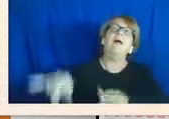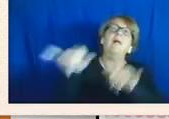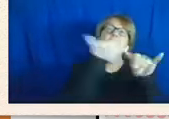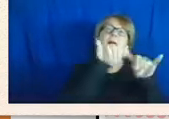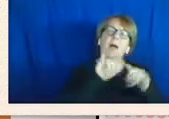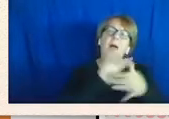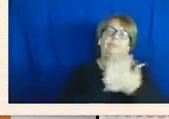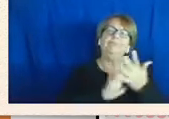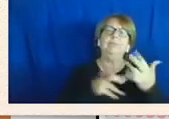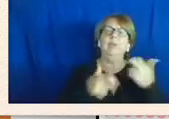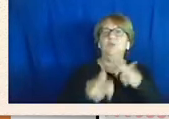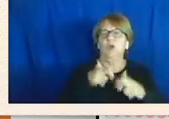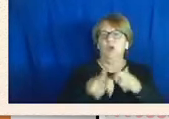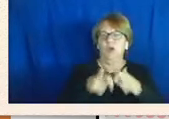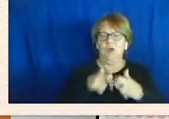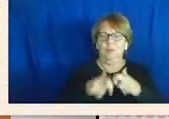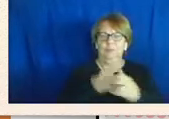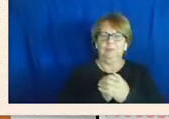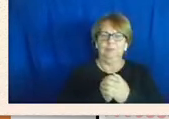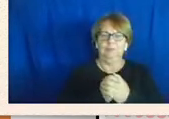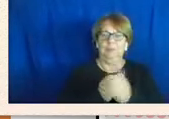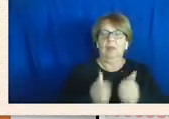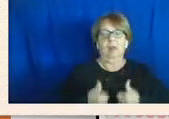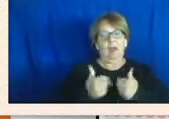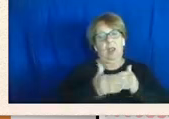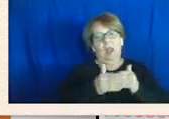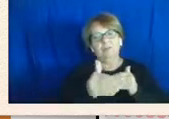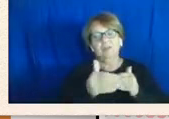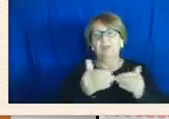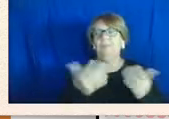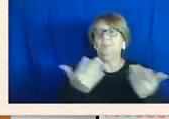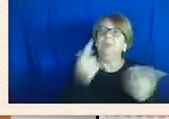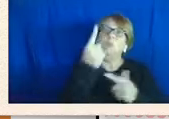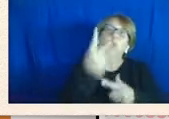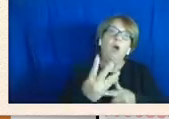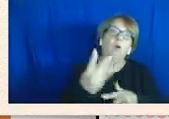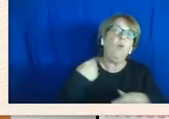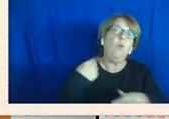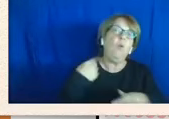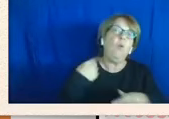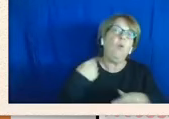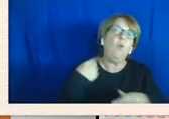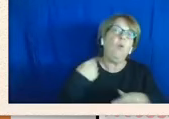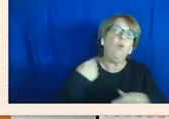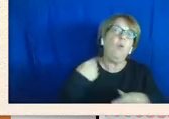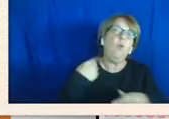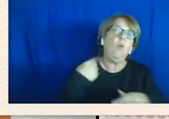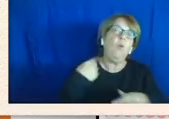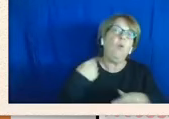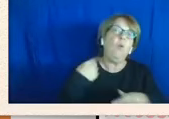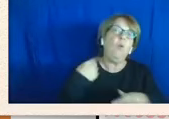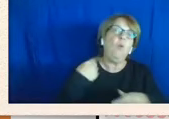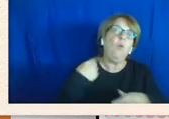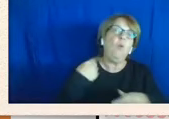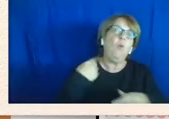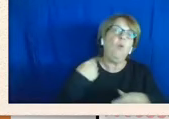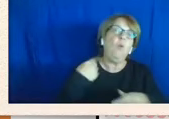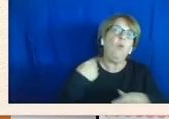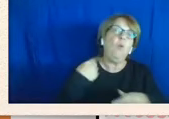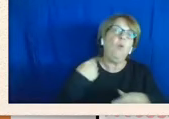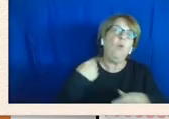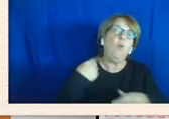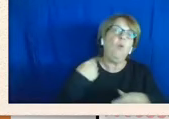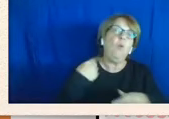And lifetime, as many as a quarter of us will have an anxiety-related concern at, again, a clinically significant